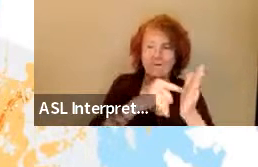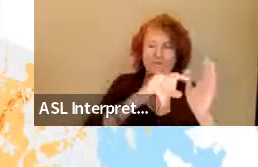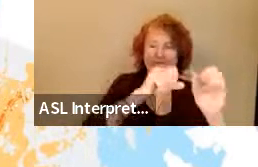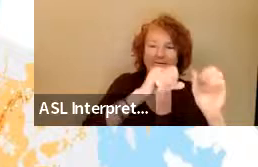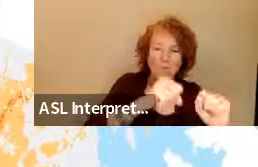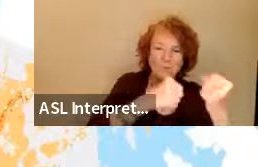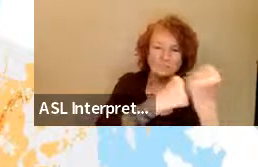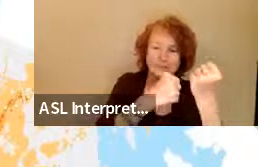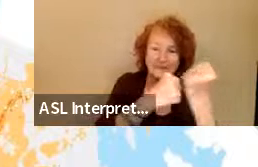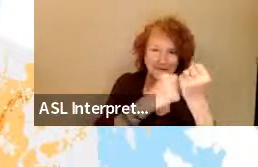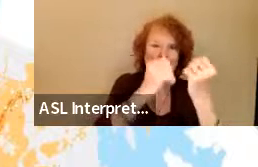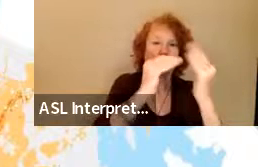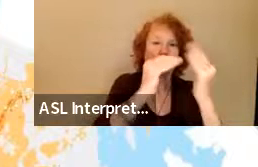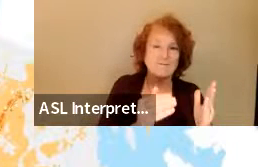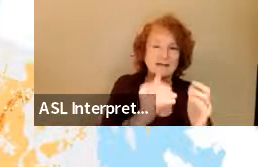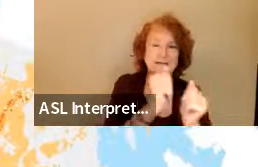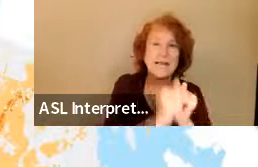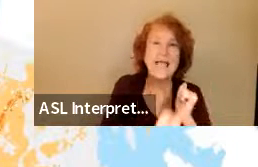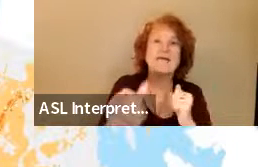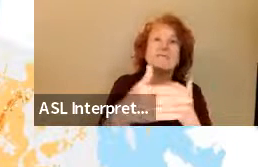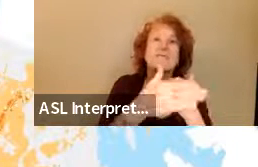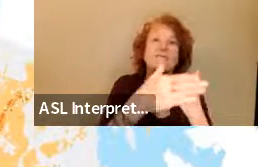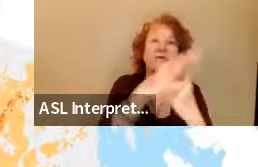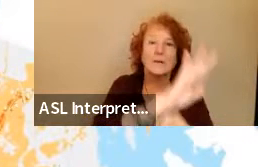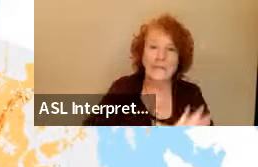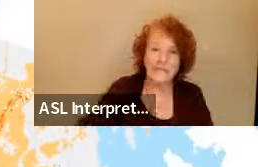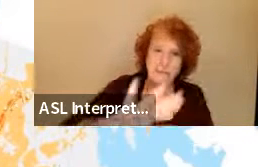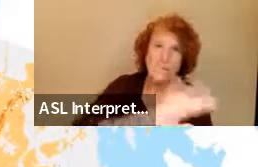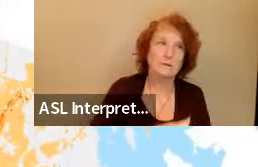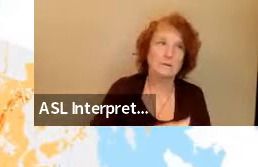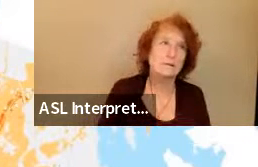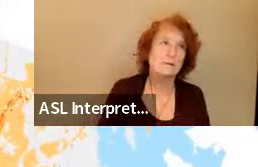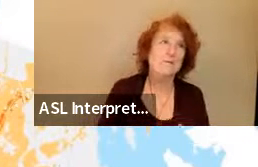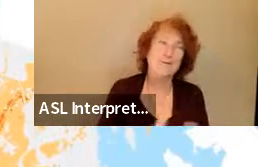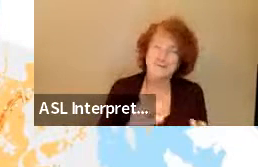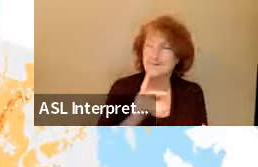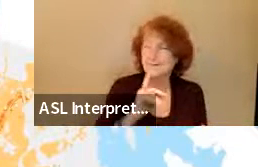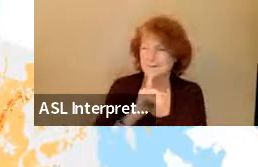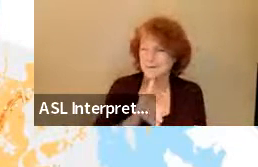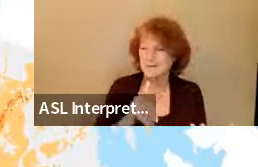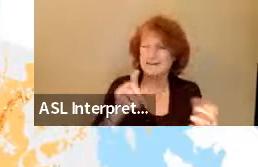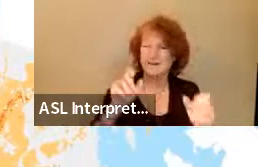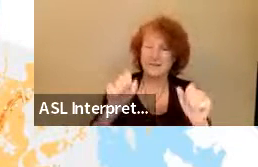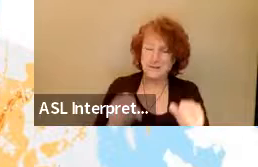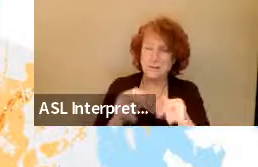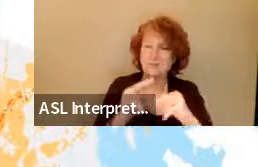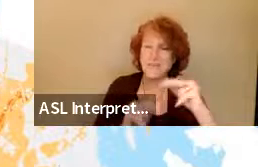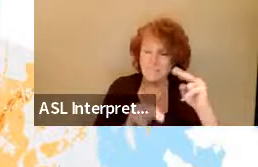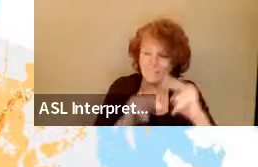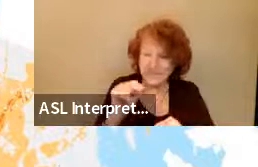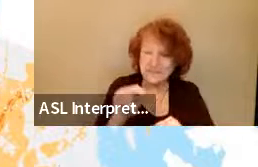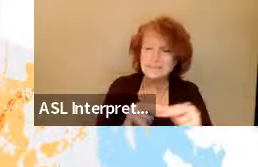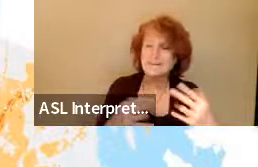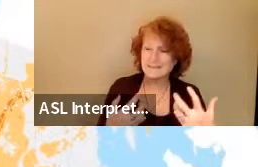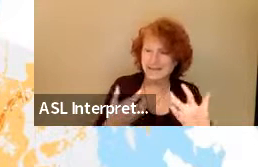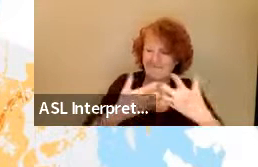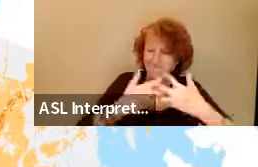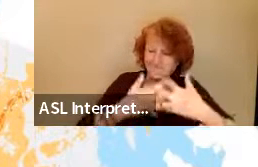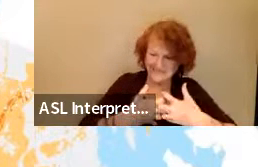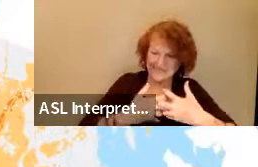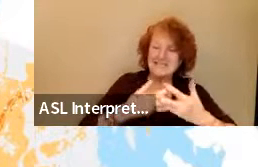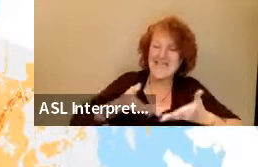every neighborhood. We also want to make sure you're actually allowed to build a building that fits that square footage you're allowed, so provide